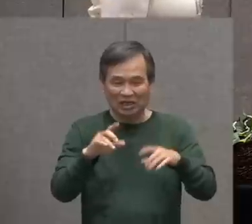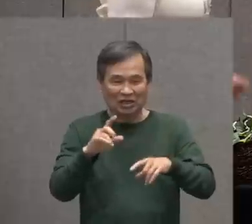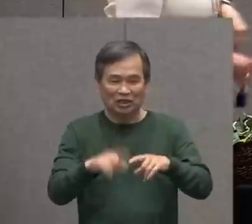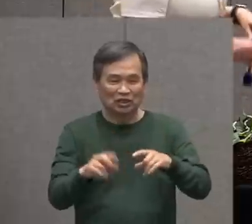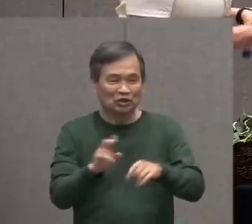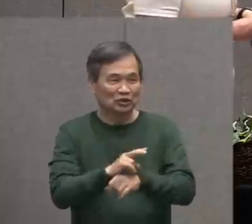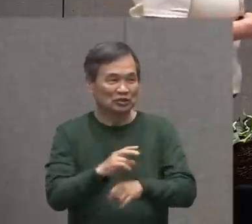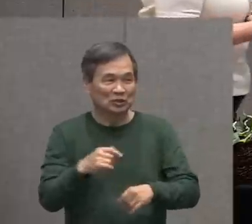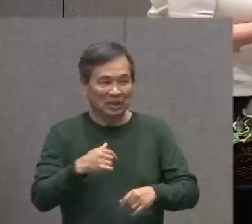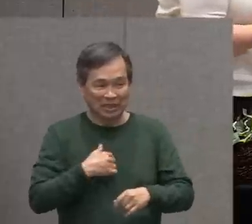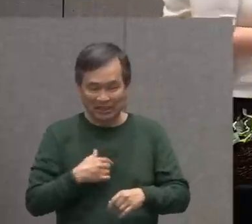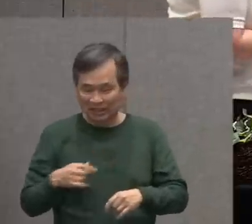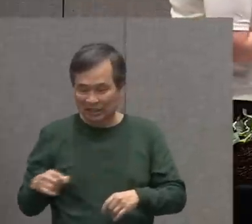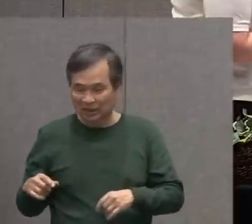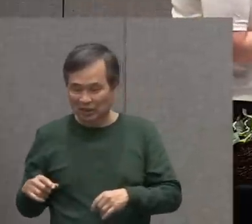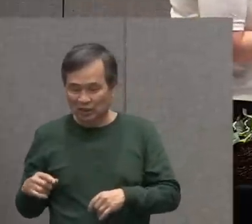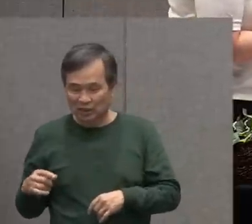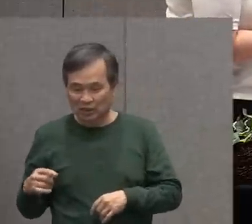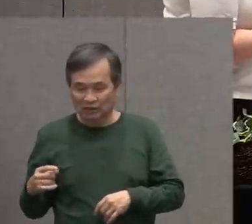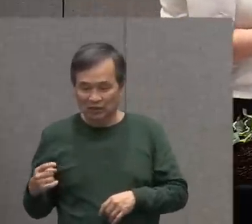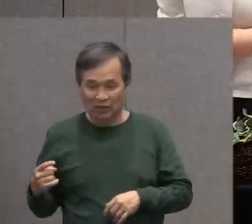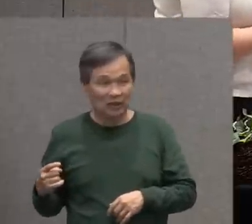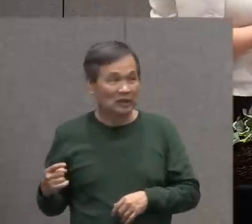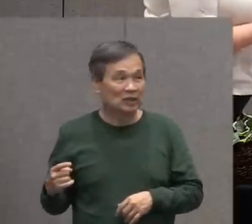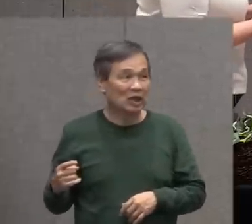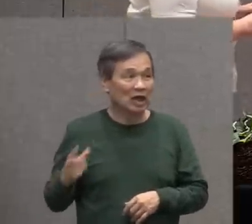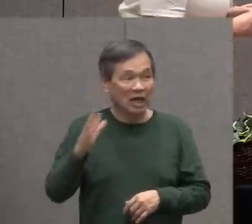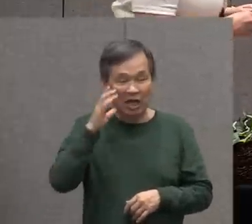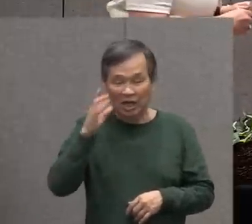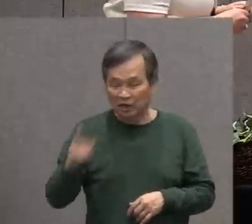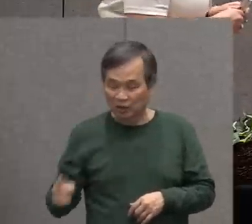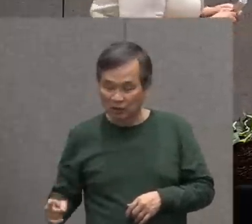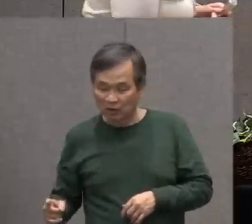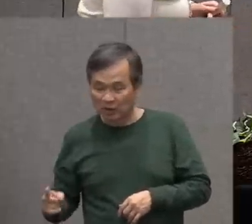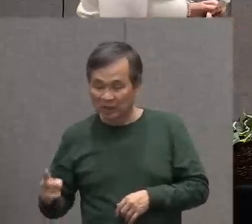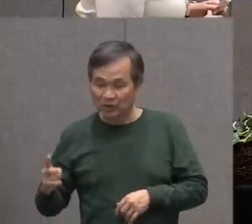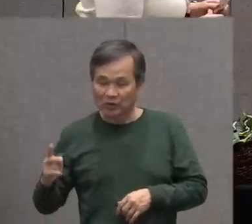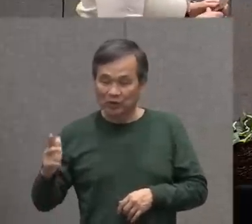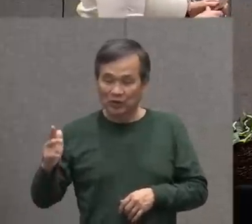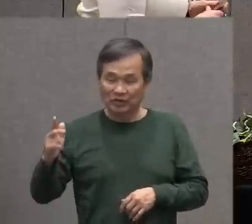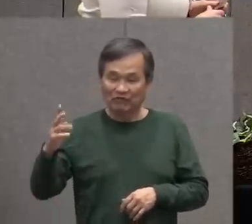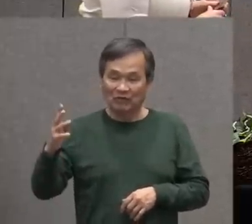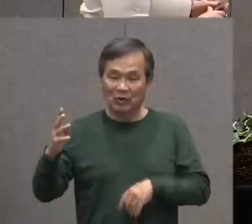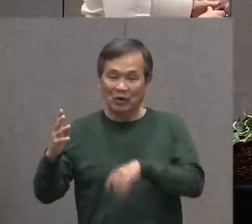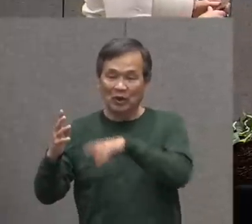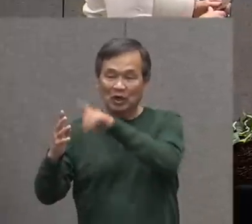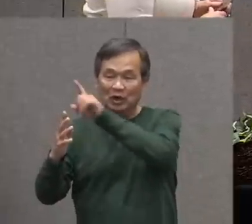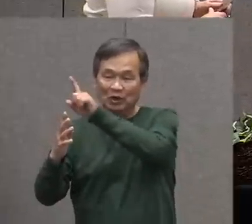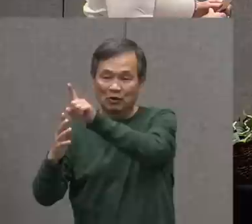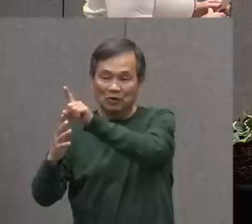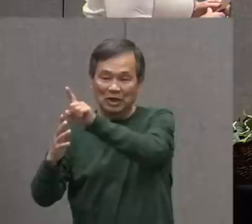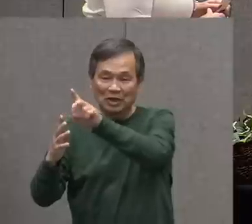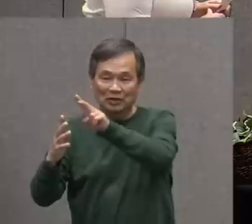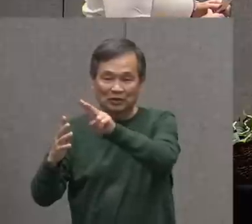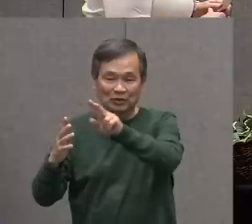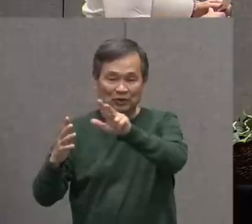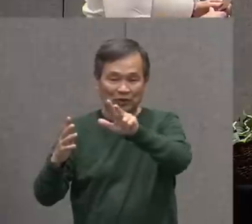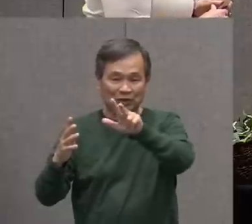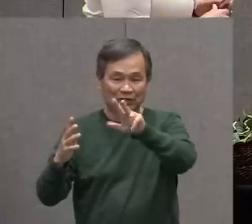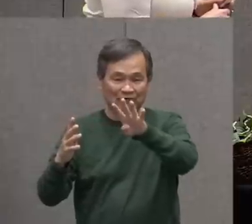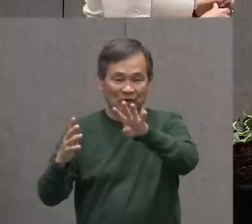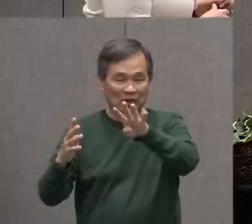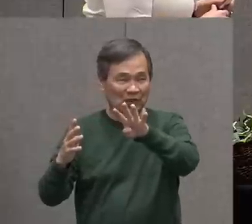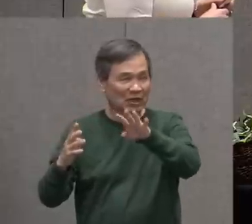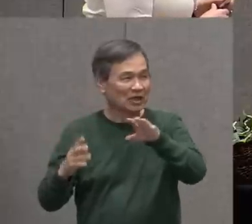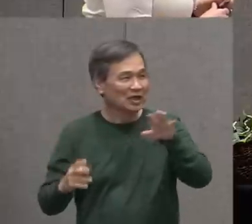to use some of those. So 1, 2, 3, 4. And then 1, 2, 3, 4. So how